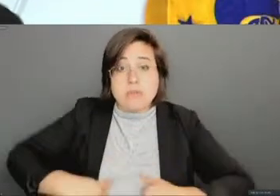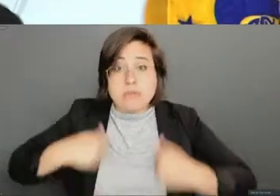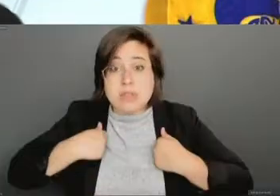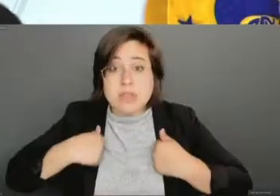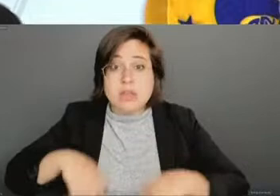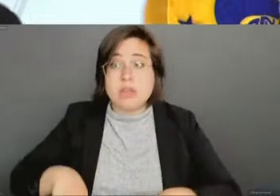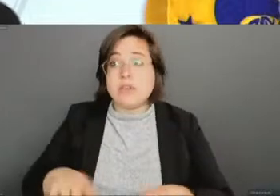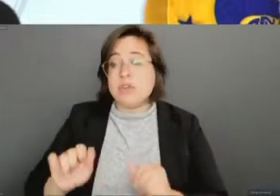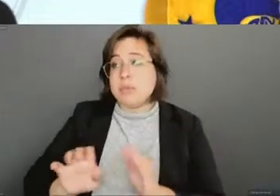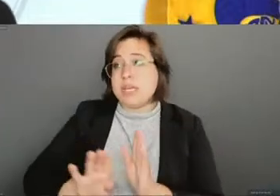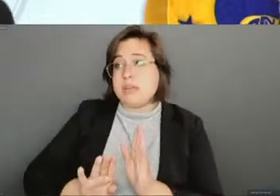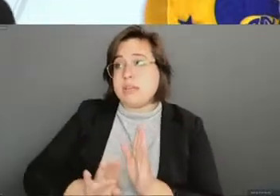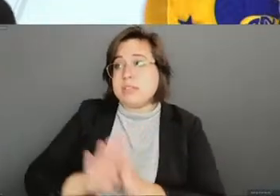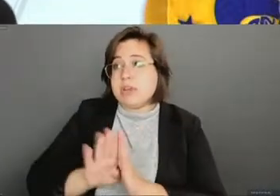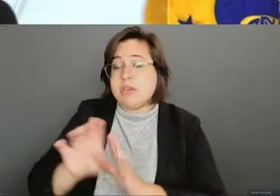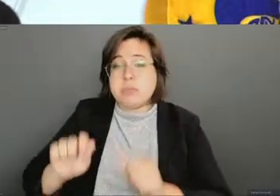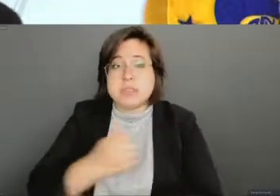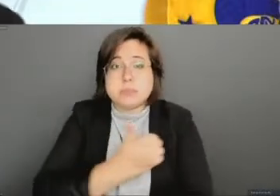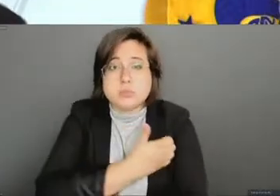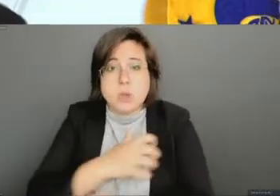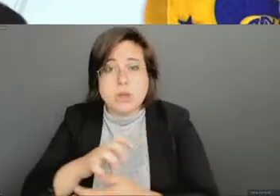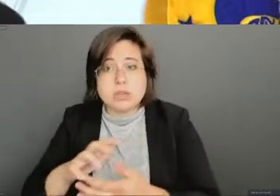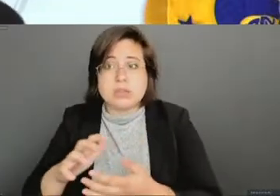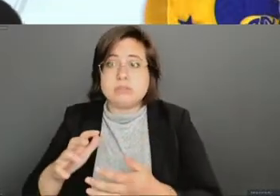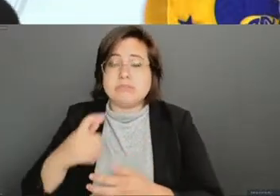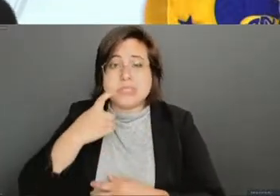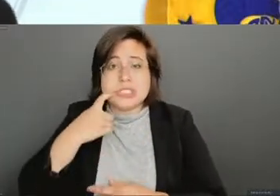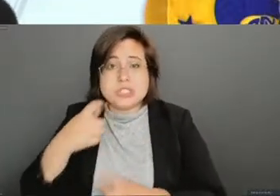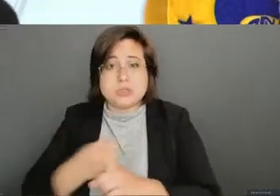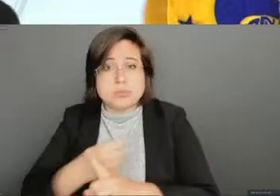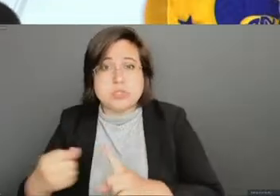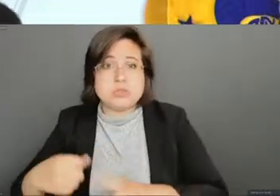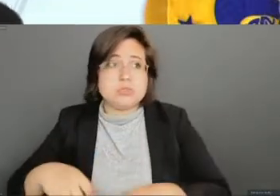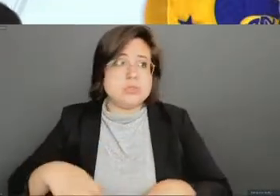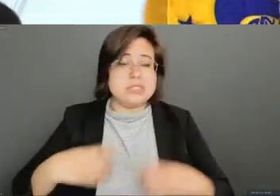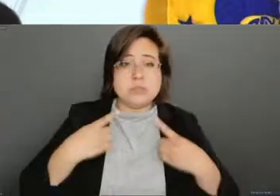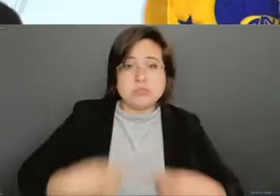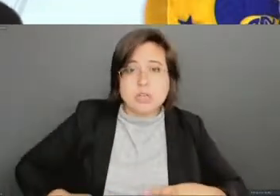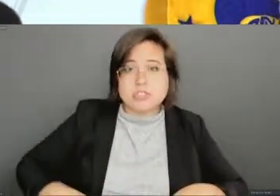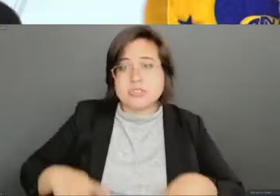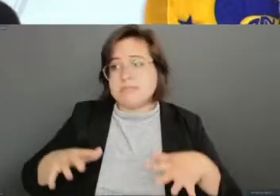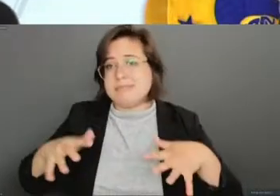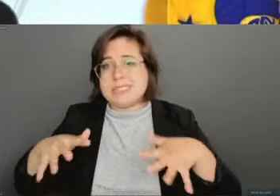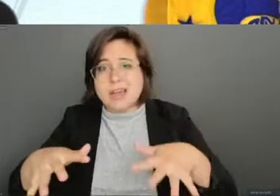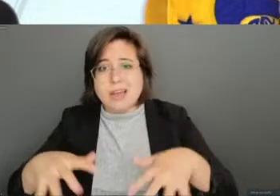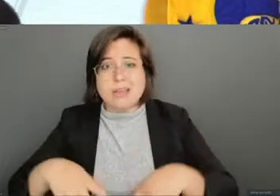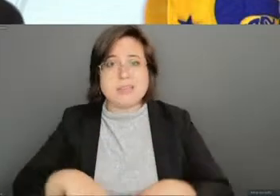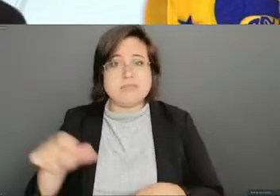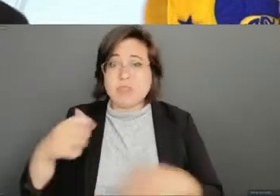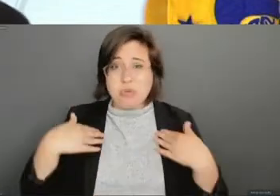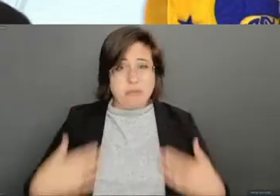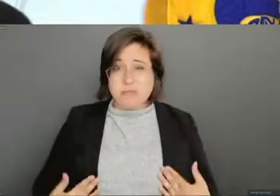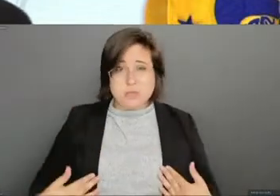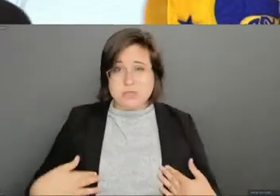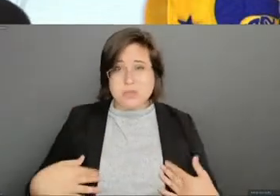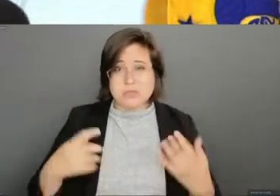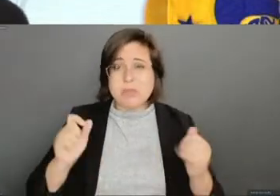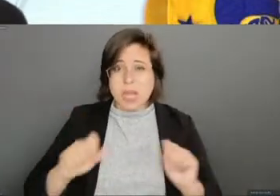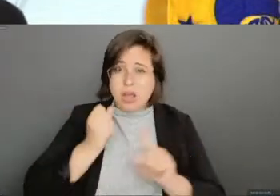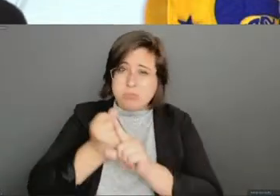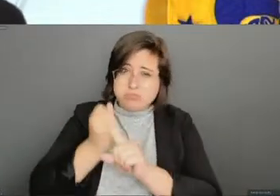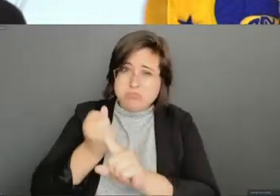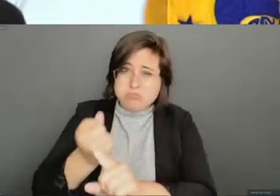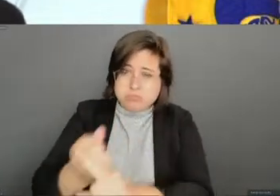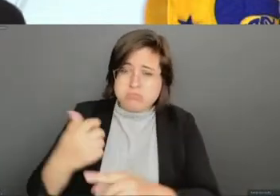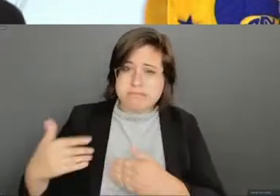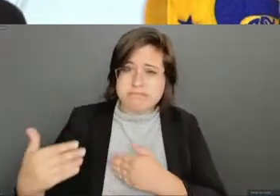of developing substance use disorders or depression and anxiety or other physical illness conditions. But we also know